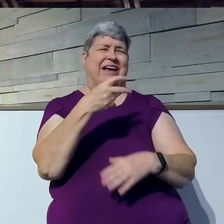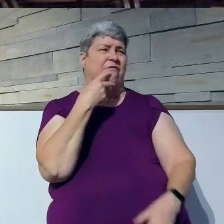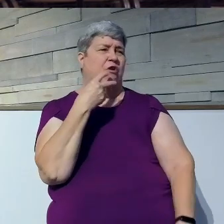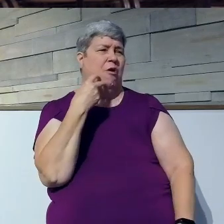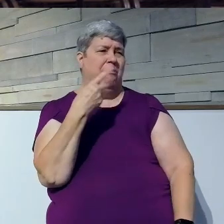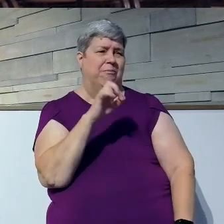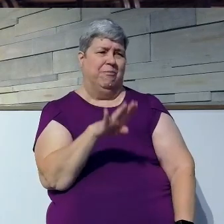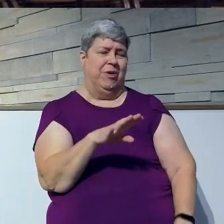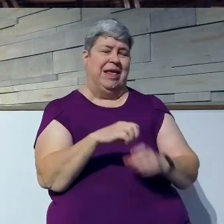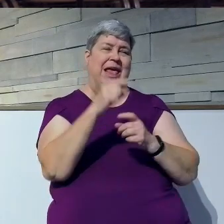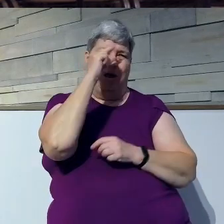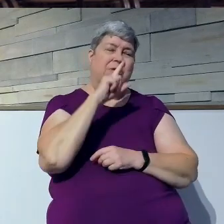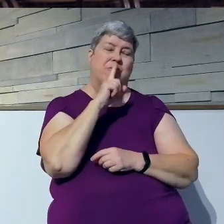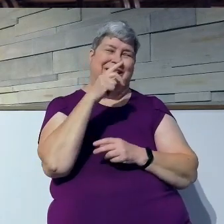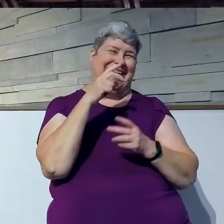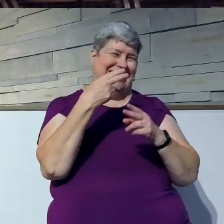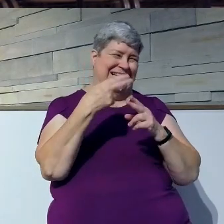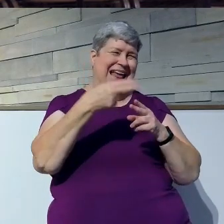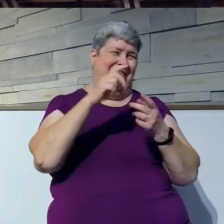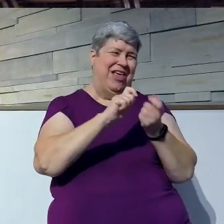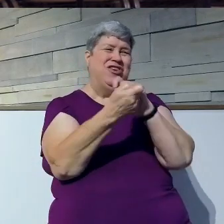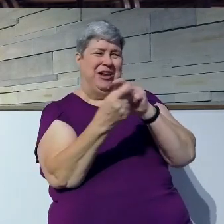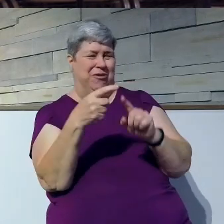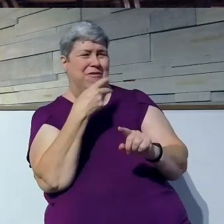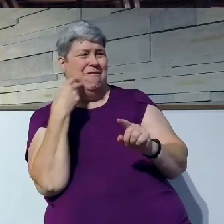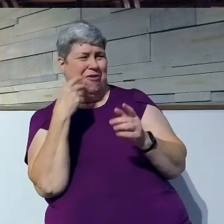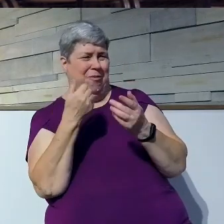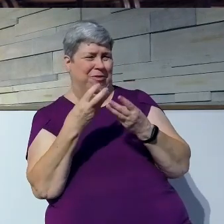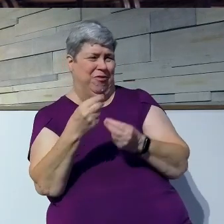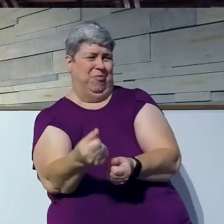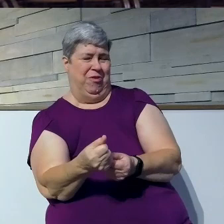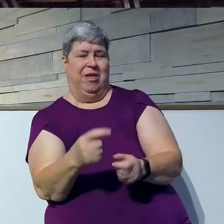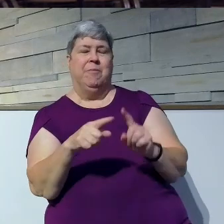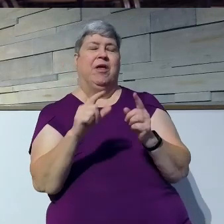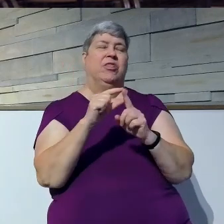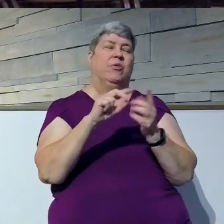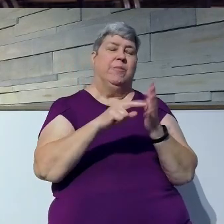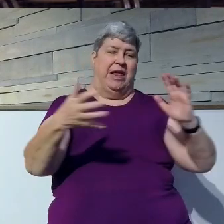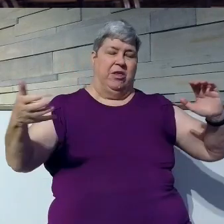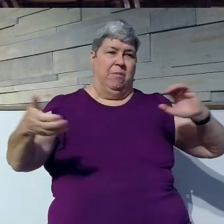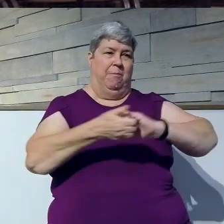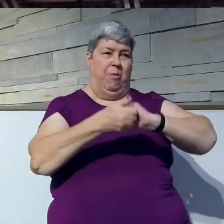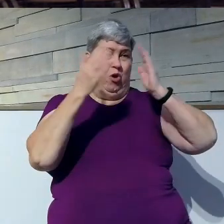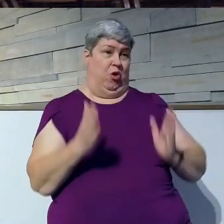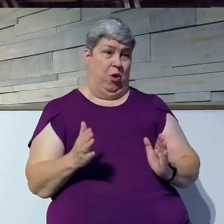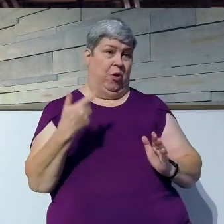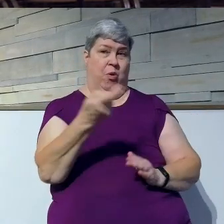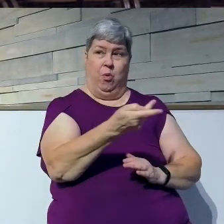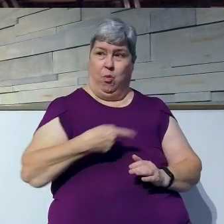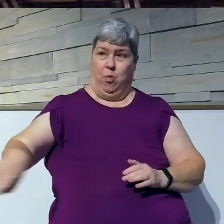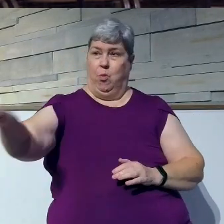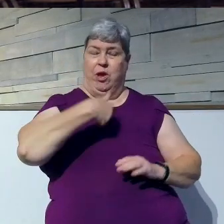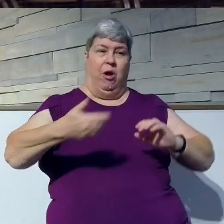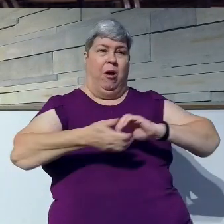in the Greek, it's really a noun. They've changed it into a verb for making it smooth translation. The word means partner. We're partners.